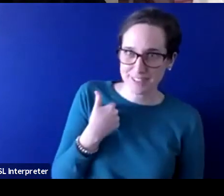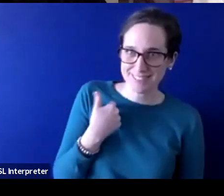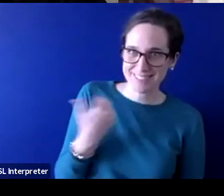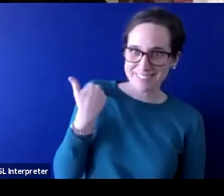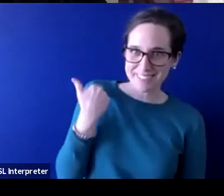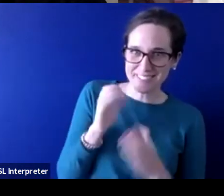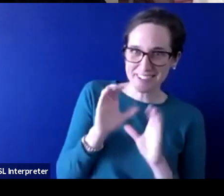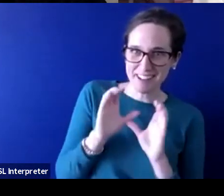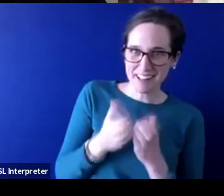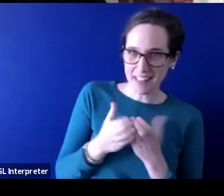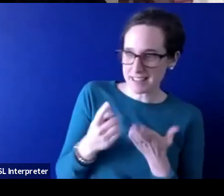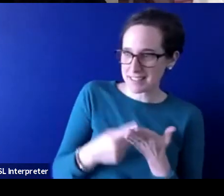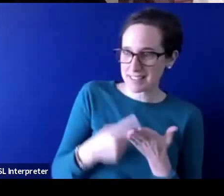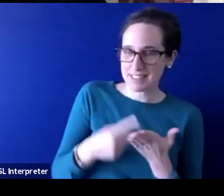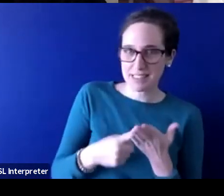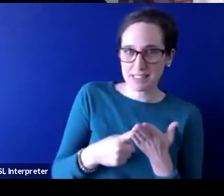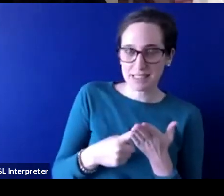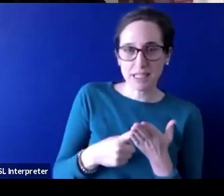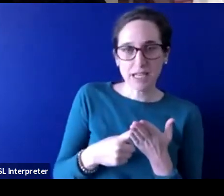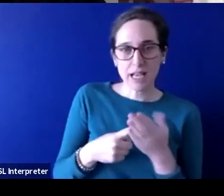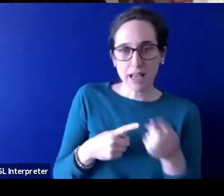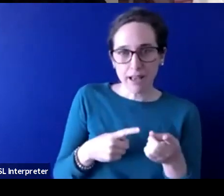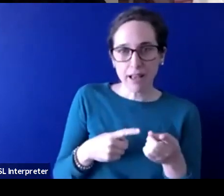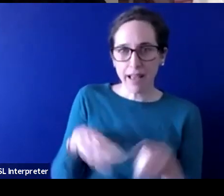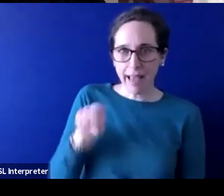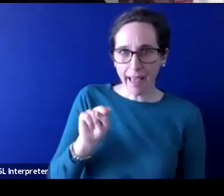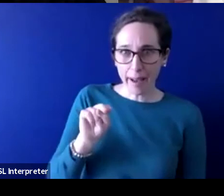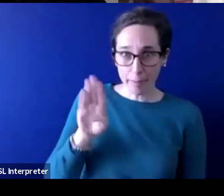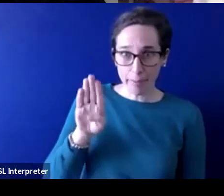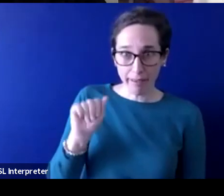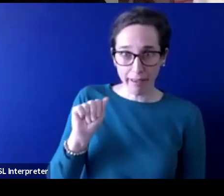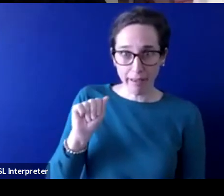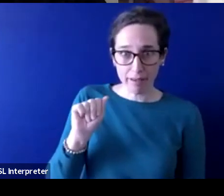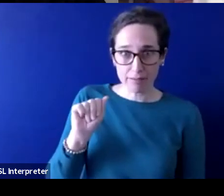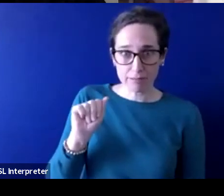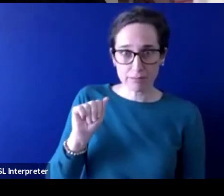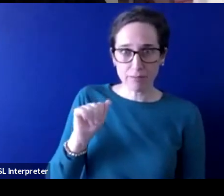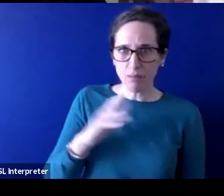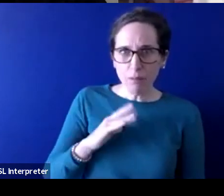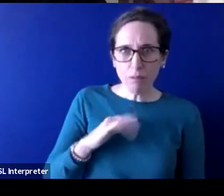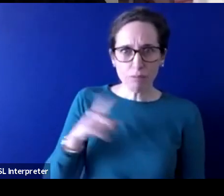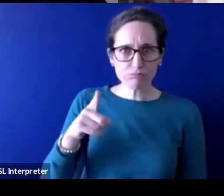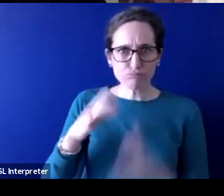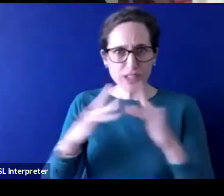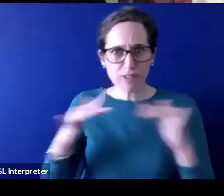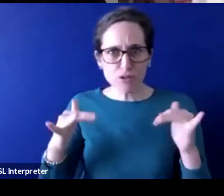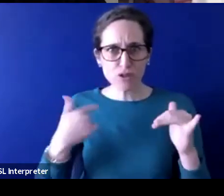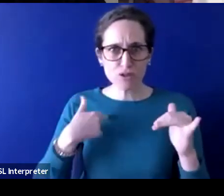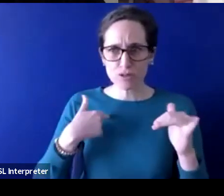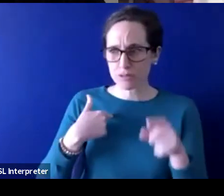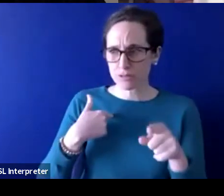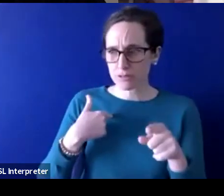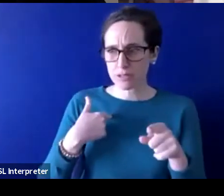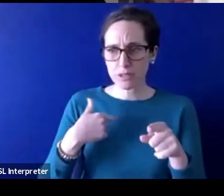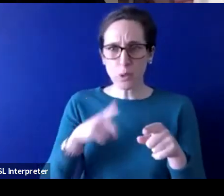classes about the NBA, about how everyone's like, oh, the NBA is the most progressive league. They're so diverse. They have all this stuff, but it's like, okay, they are, but who